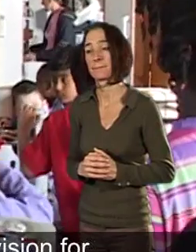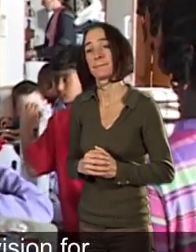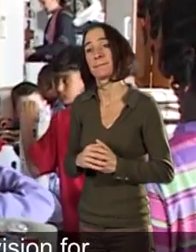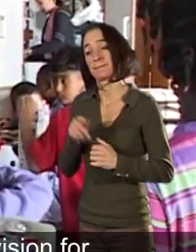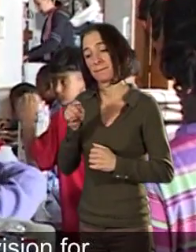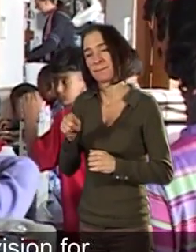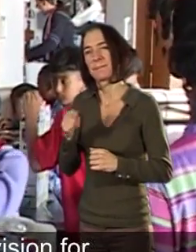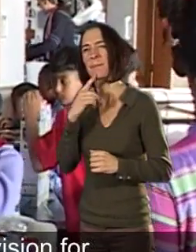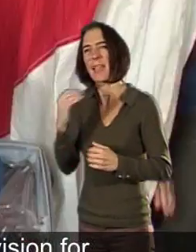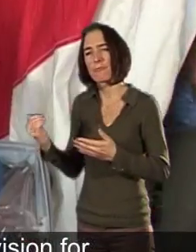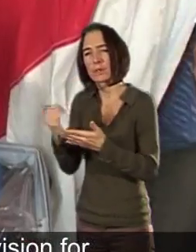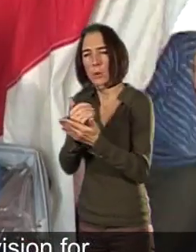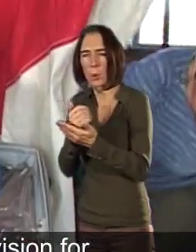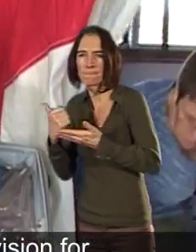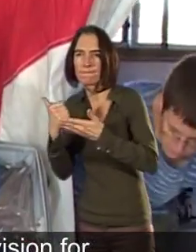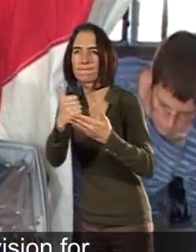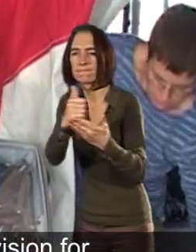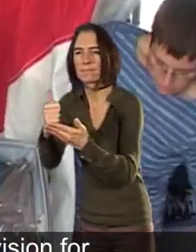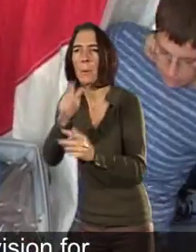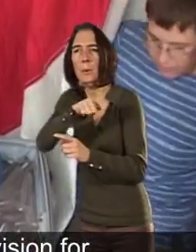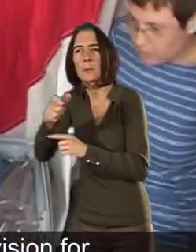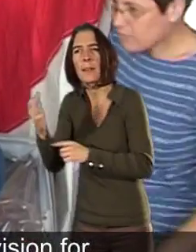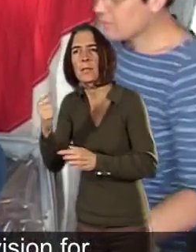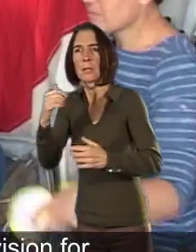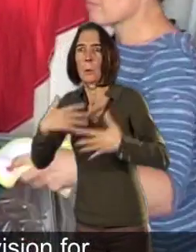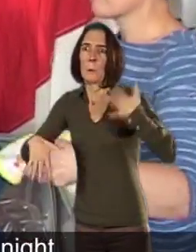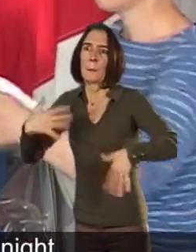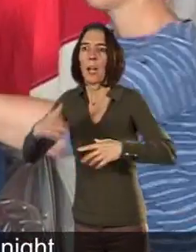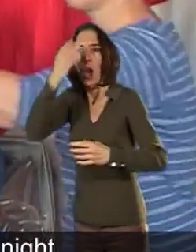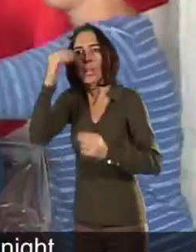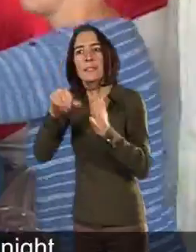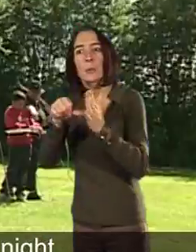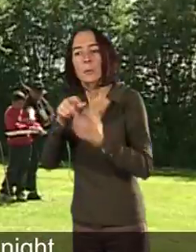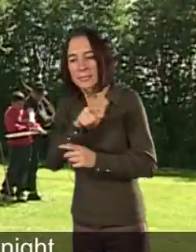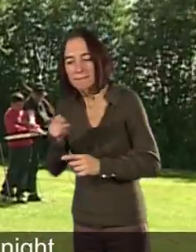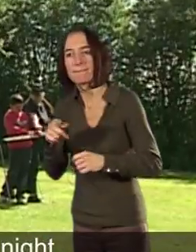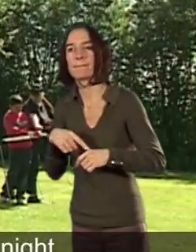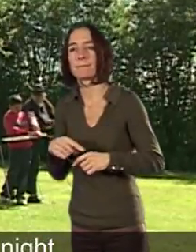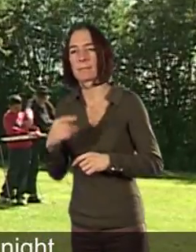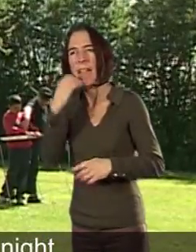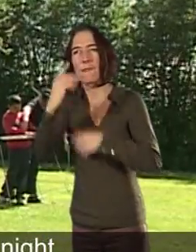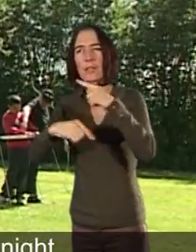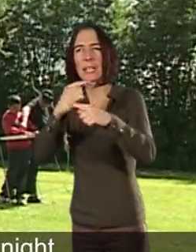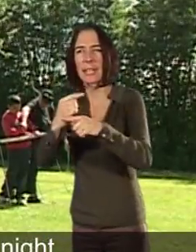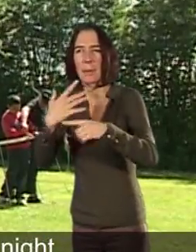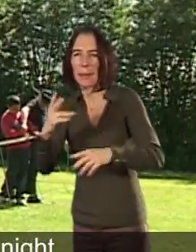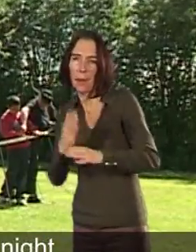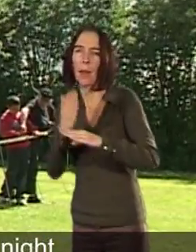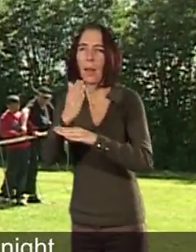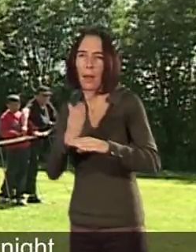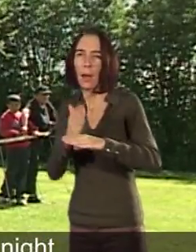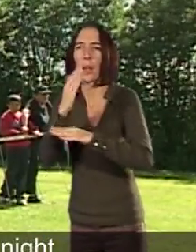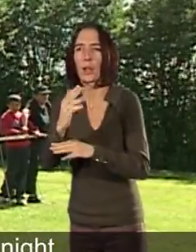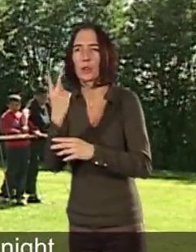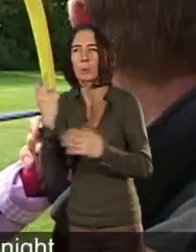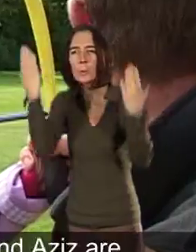Cleves Primary has resource provision for pupils with severe learning difficulties. Each year, Cleves makes two-night residential visits with Year